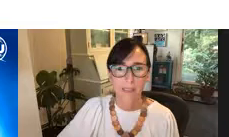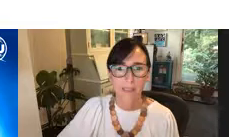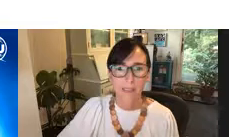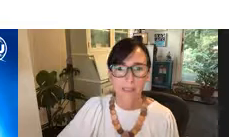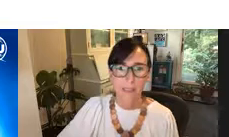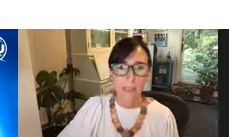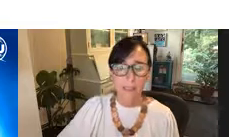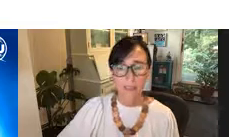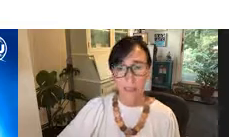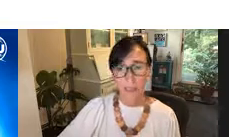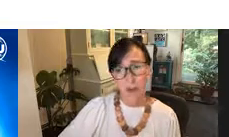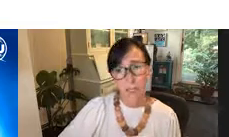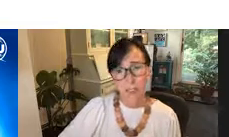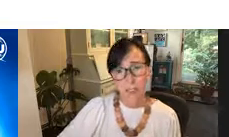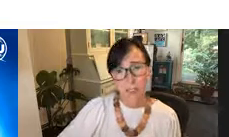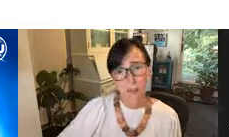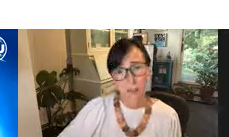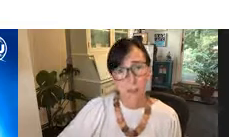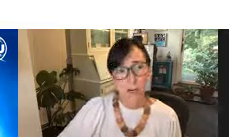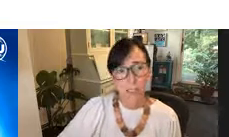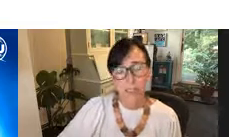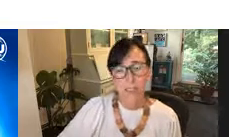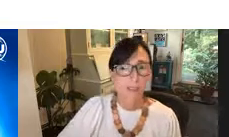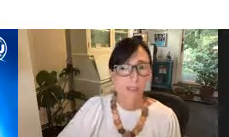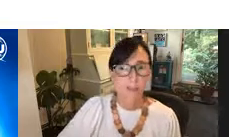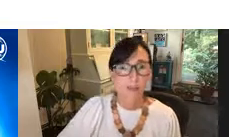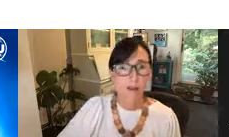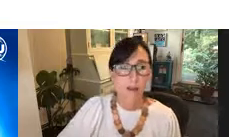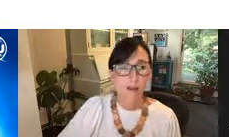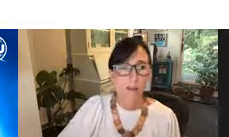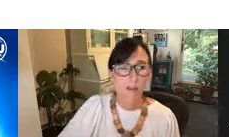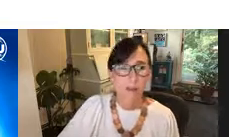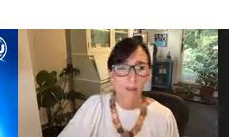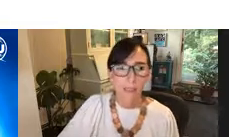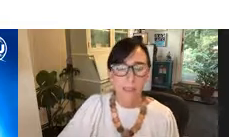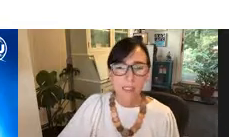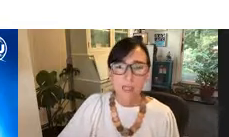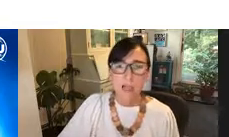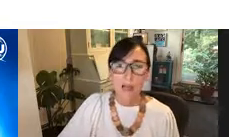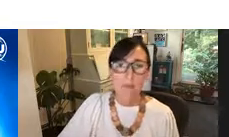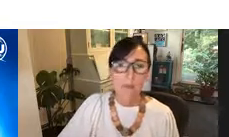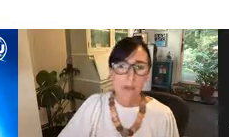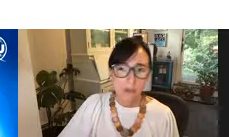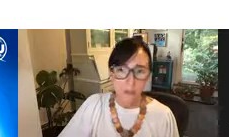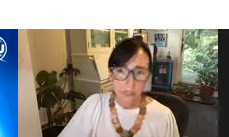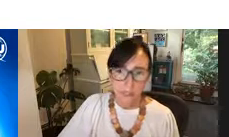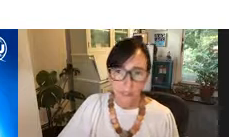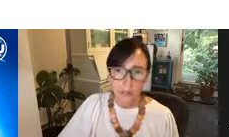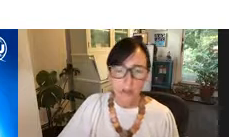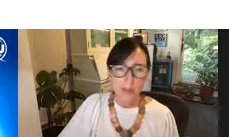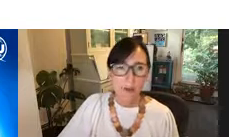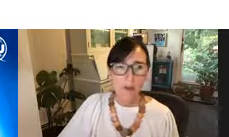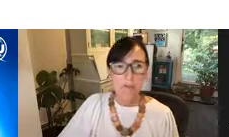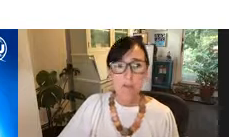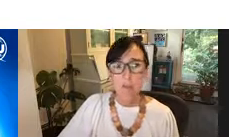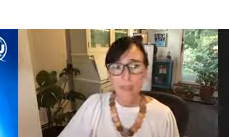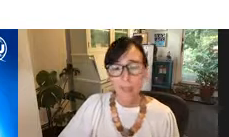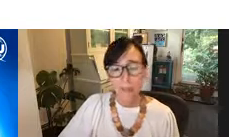and policies. Some accommodations incur costs, some do not. We also need to look